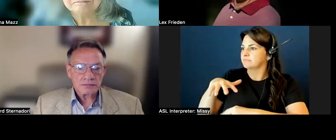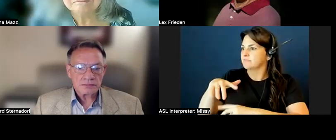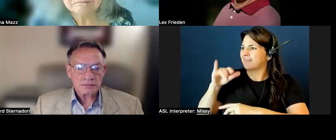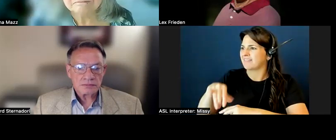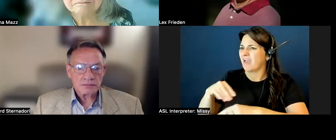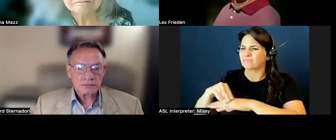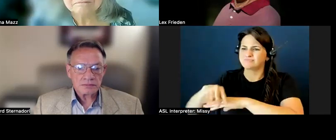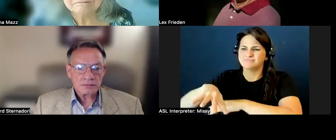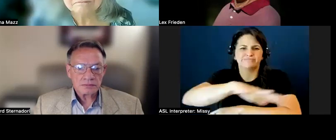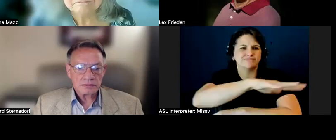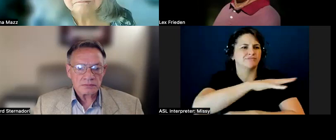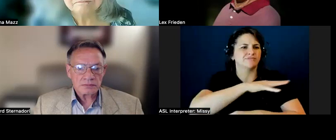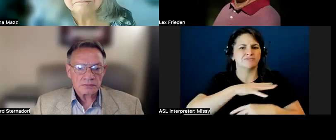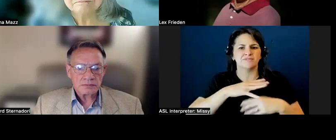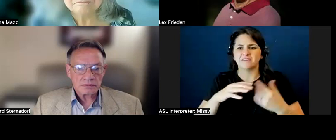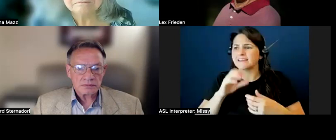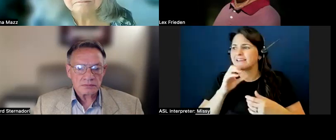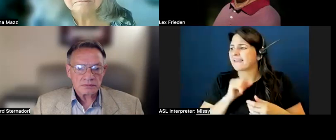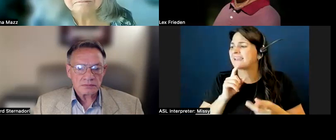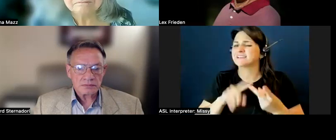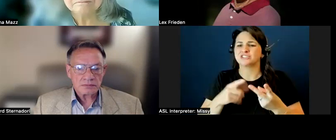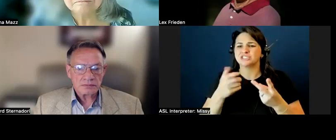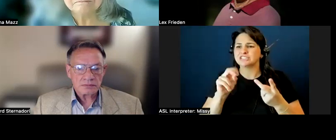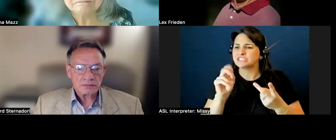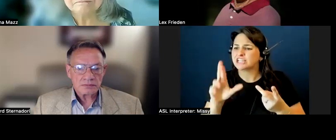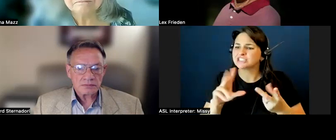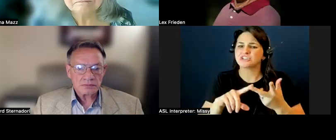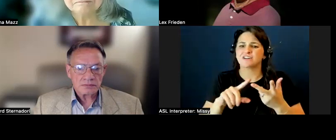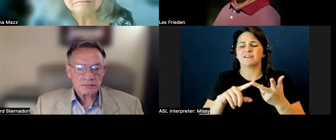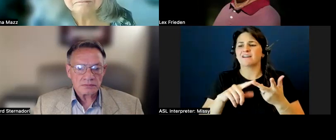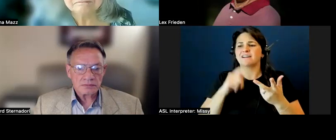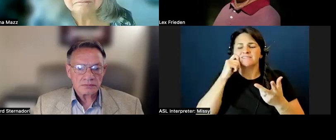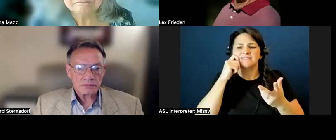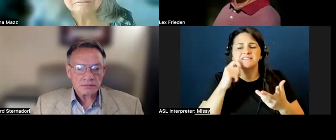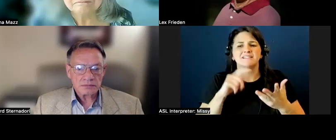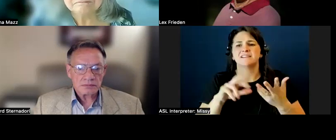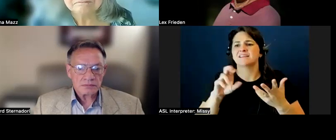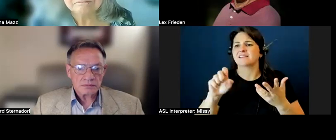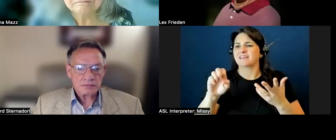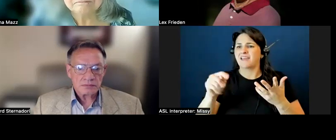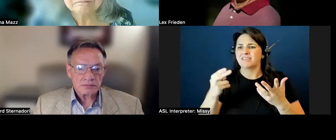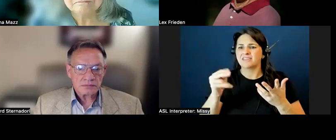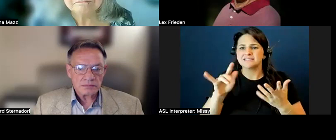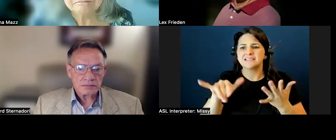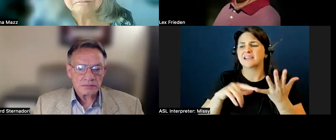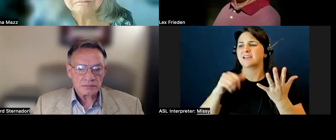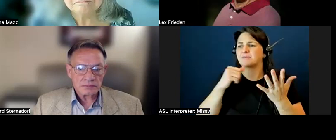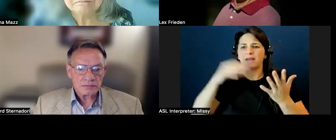areas, right? It cuts across age, it cuts across gender, cuts across ethnicity, it crosses, gender. I mean,